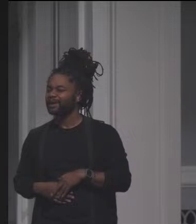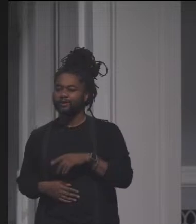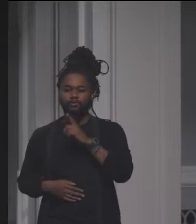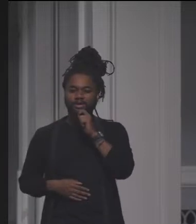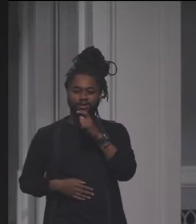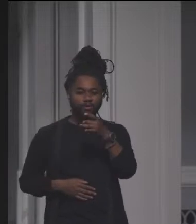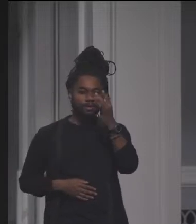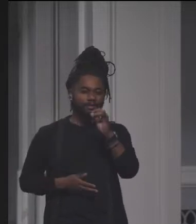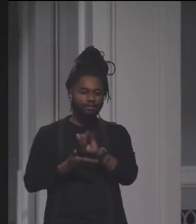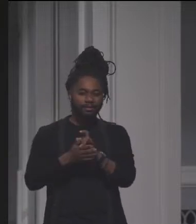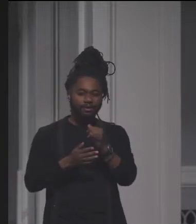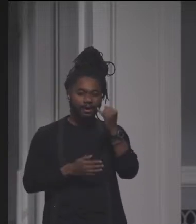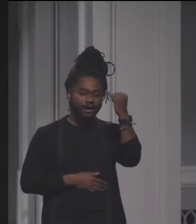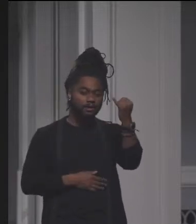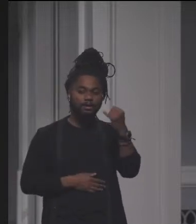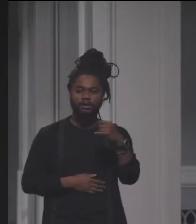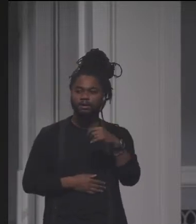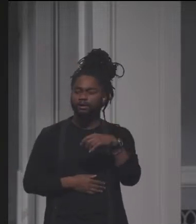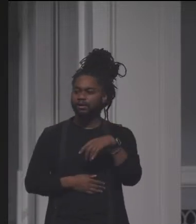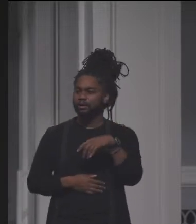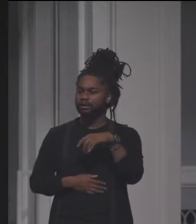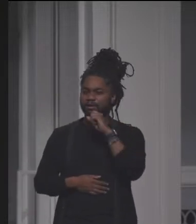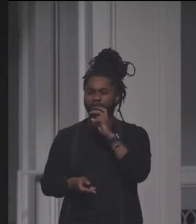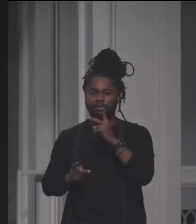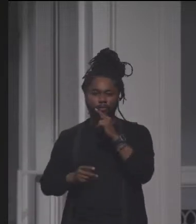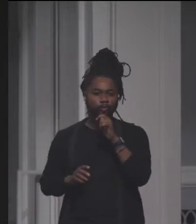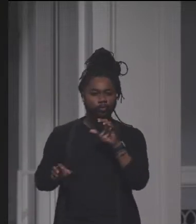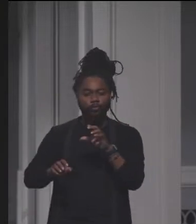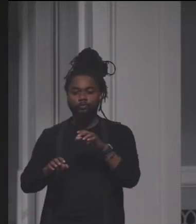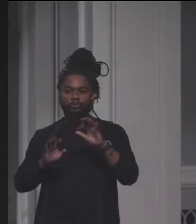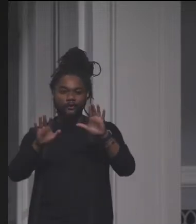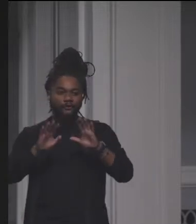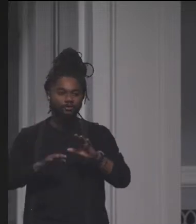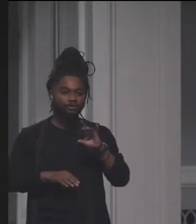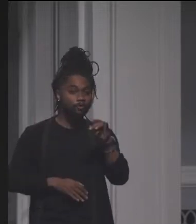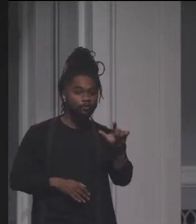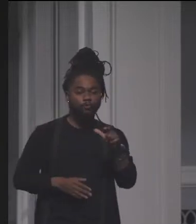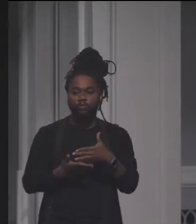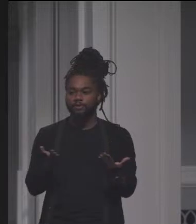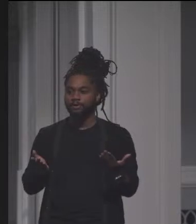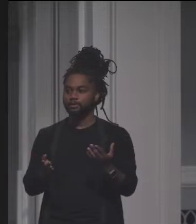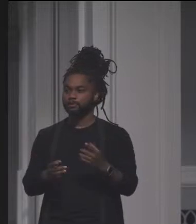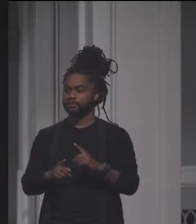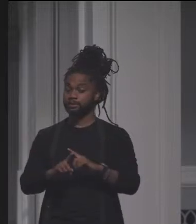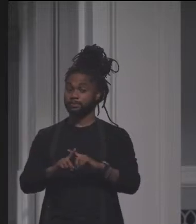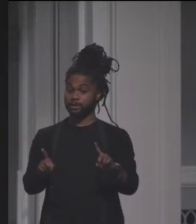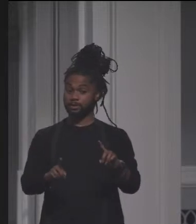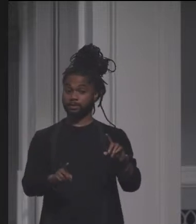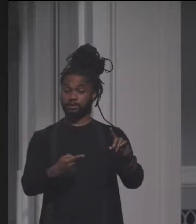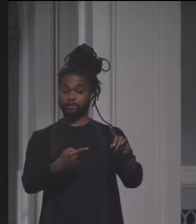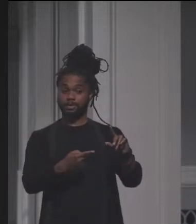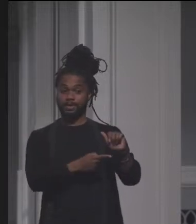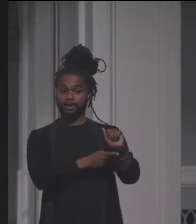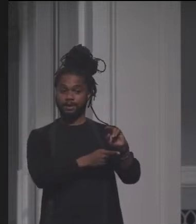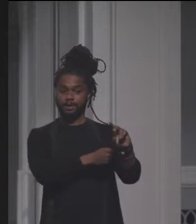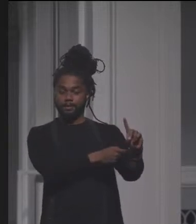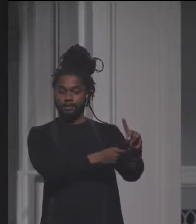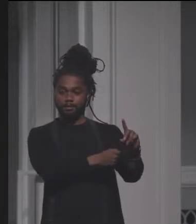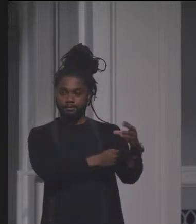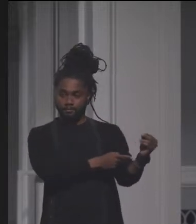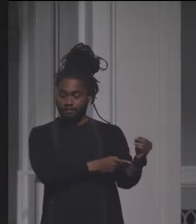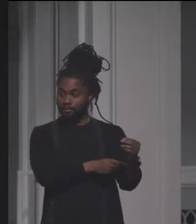I love people doing really brave, cool things. And I